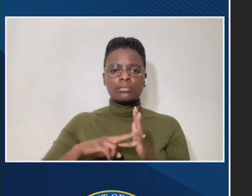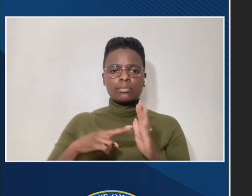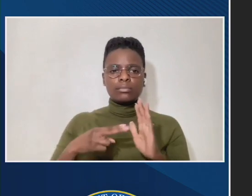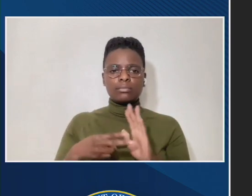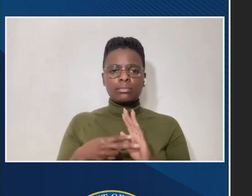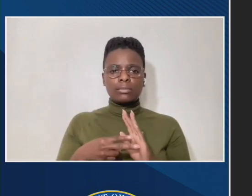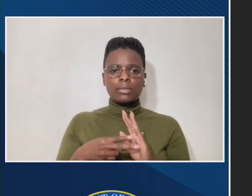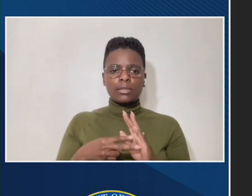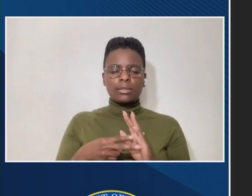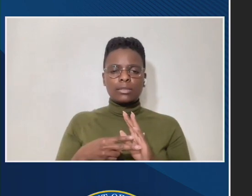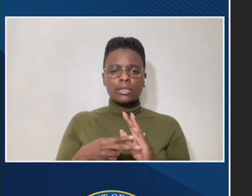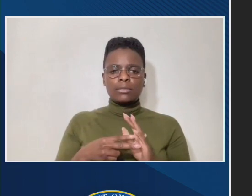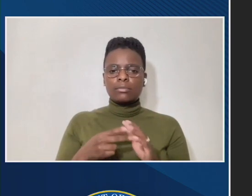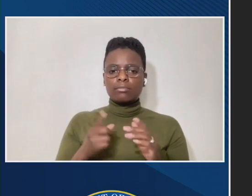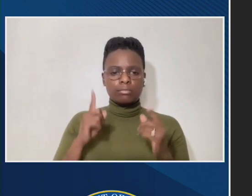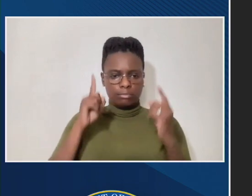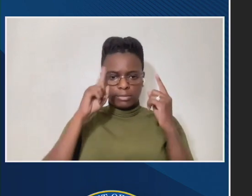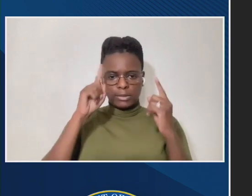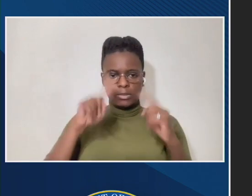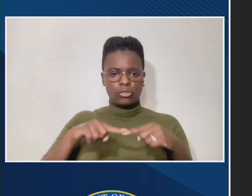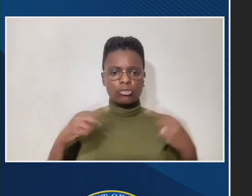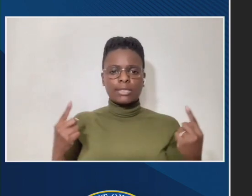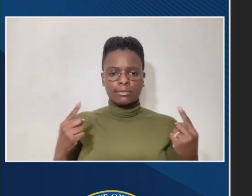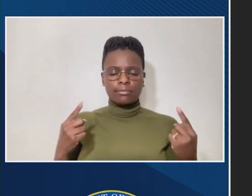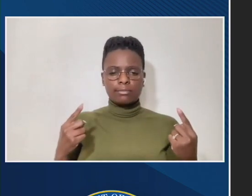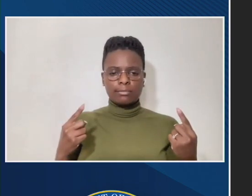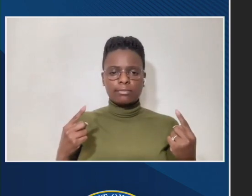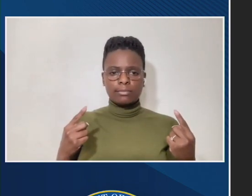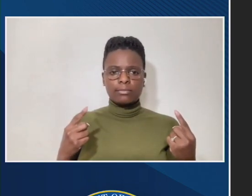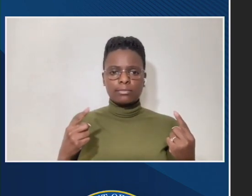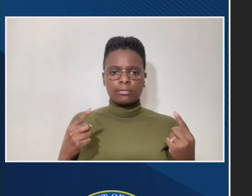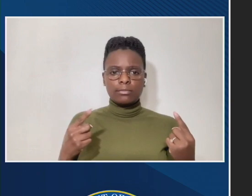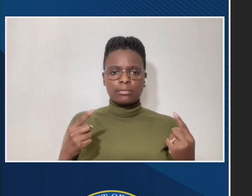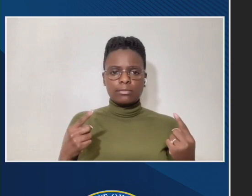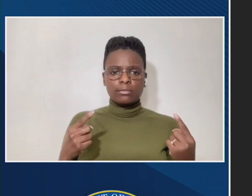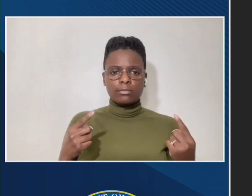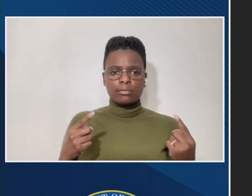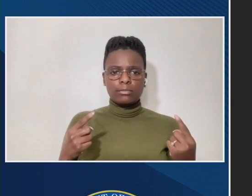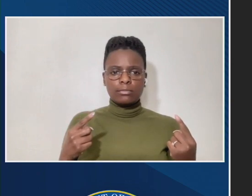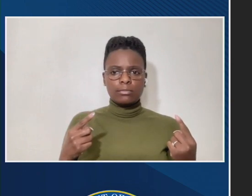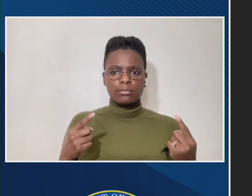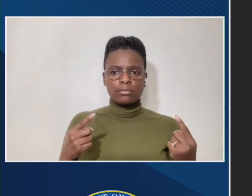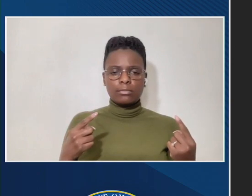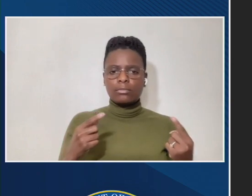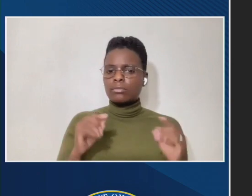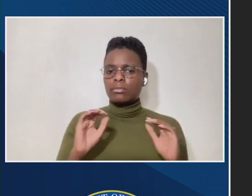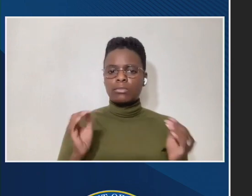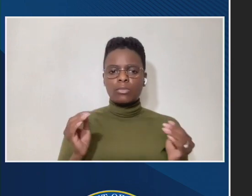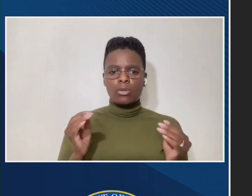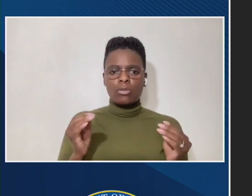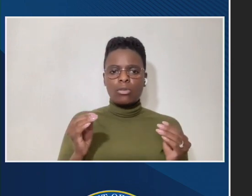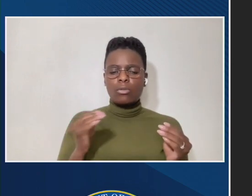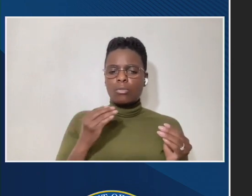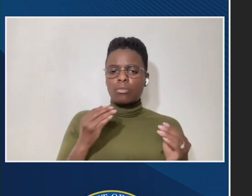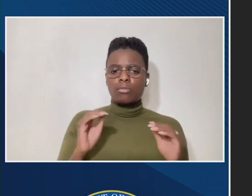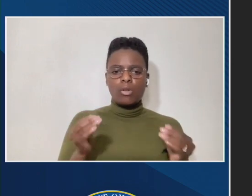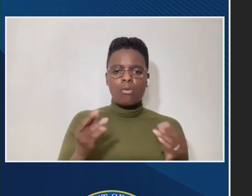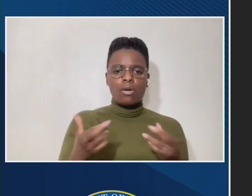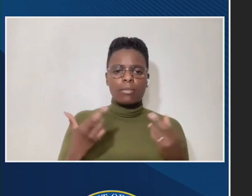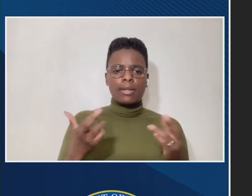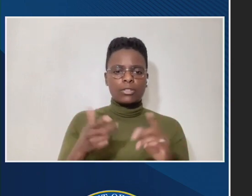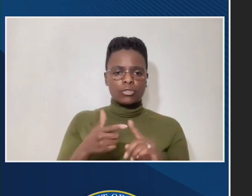many, we have election coming up, and so what's going to happen? We don't know. So I would